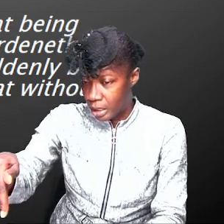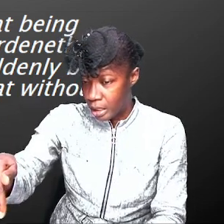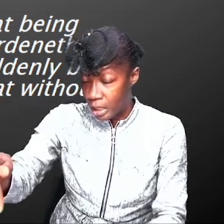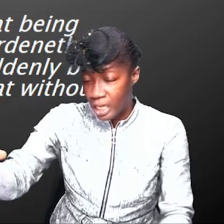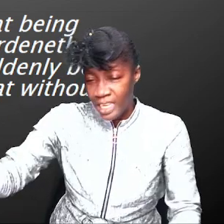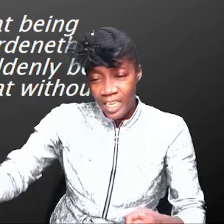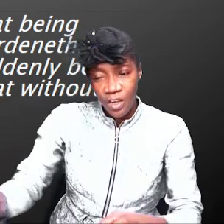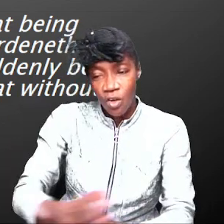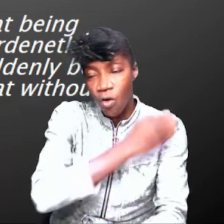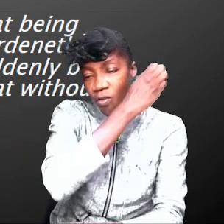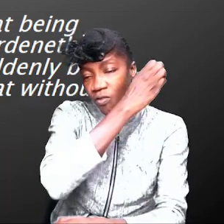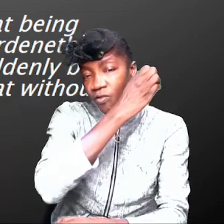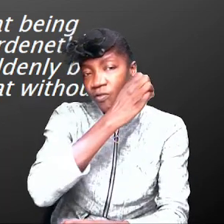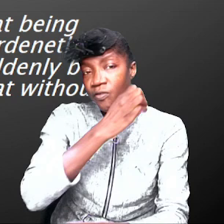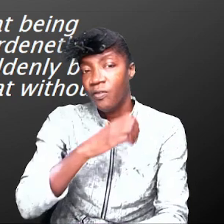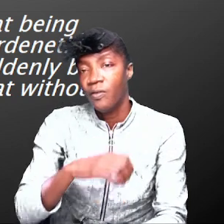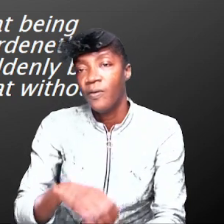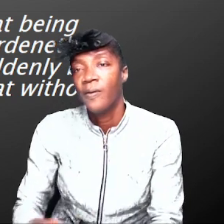it.